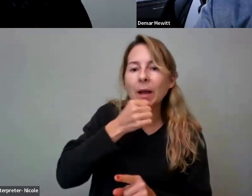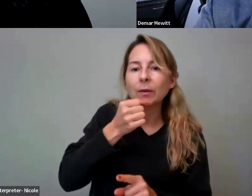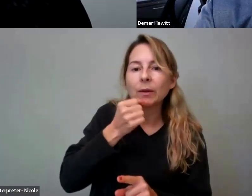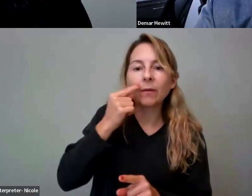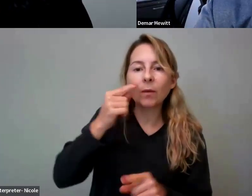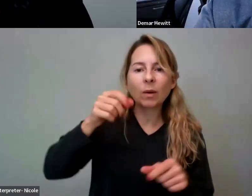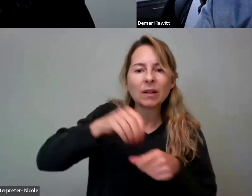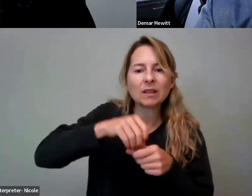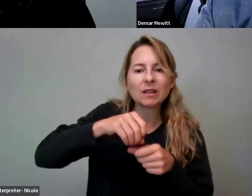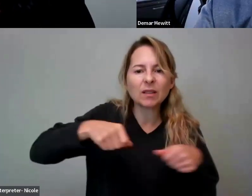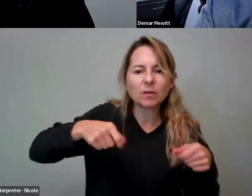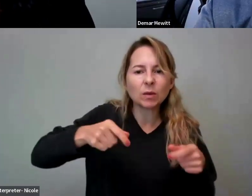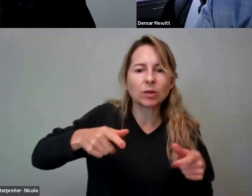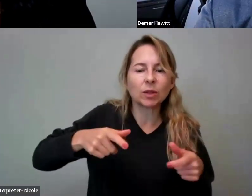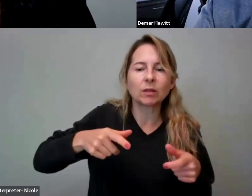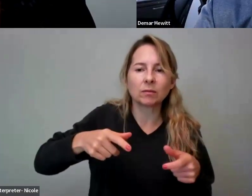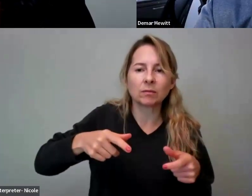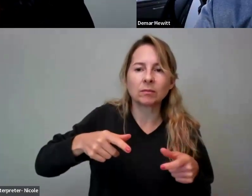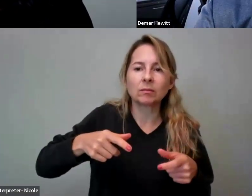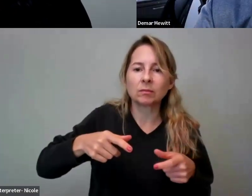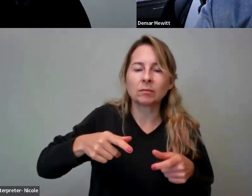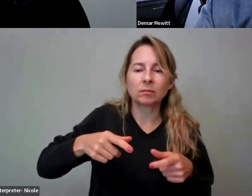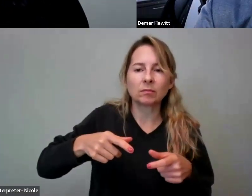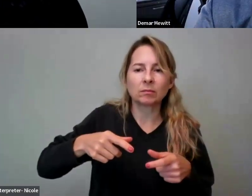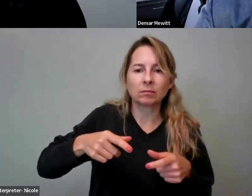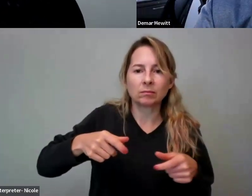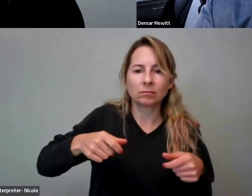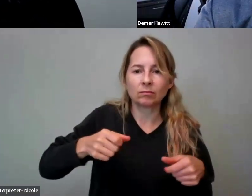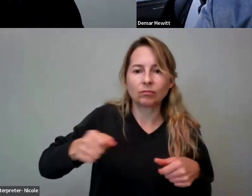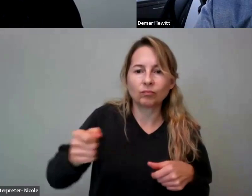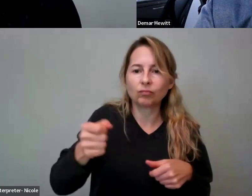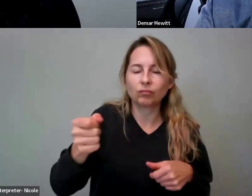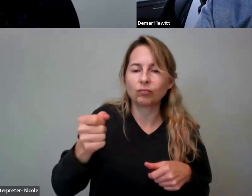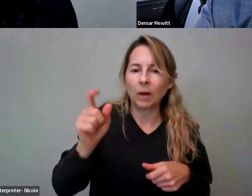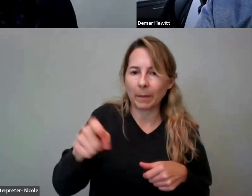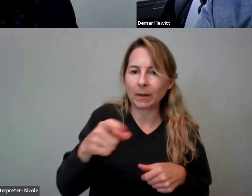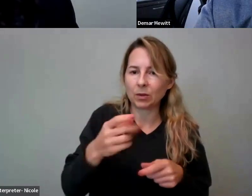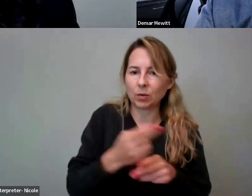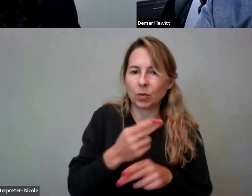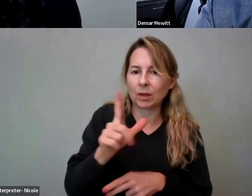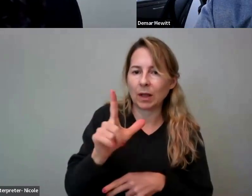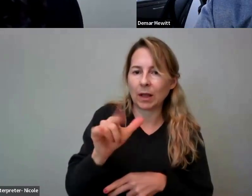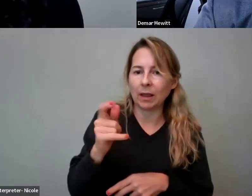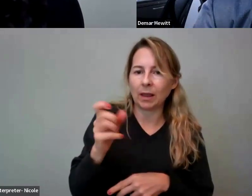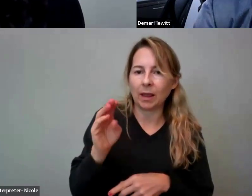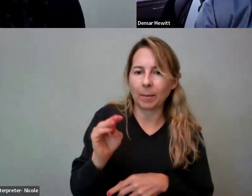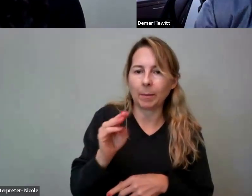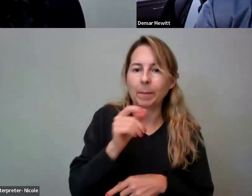due to them being a user of a lithium battery powered mobility scooter.